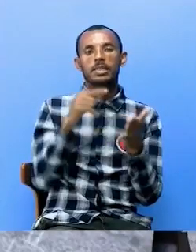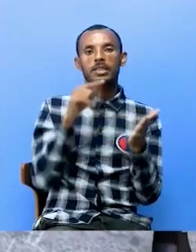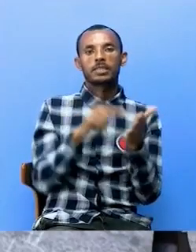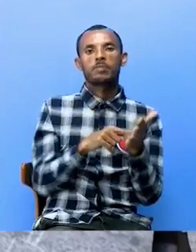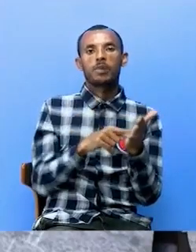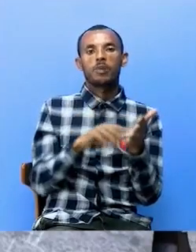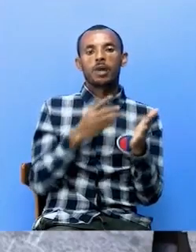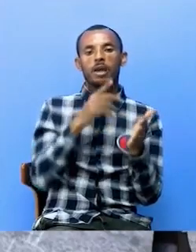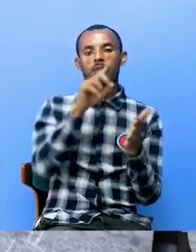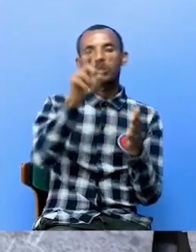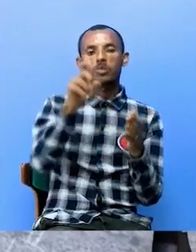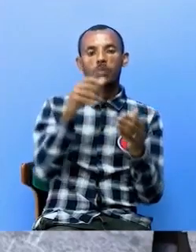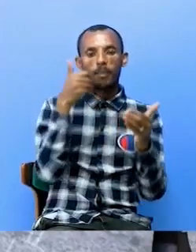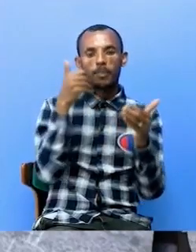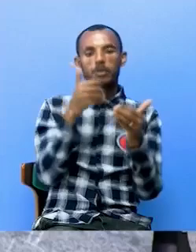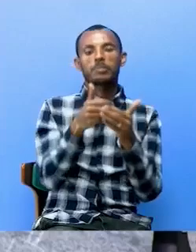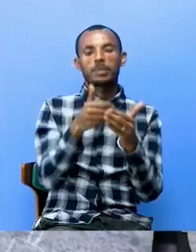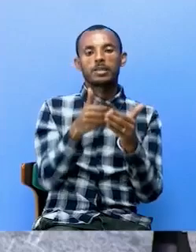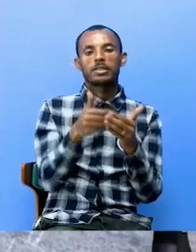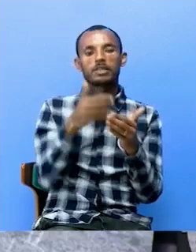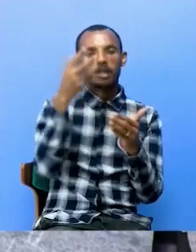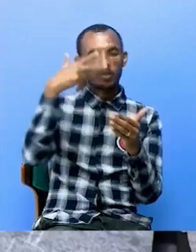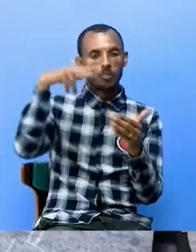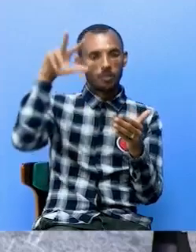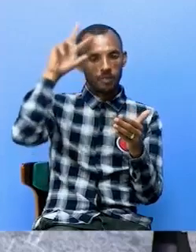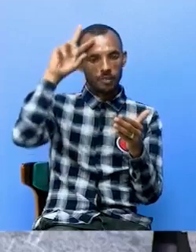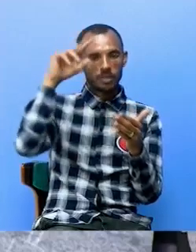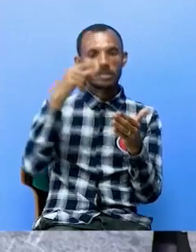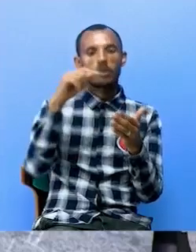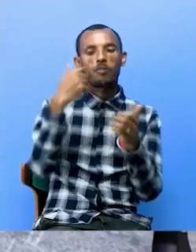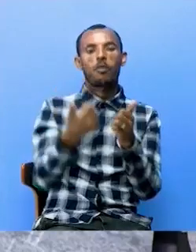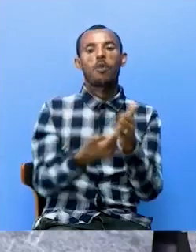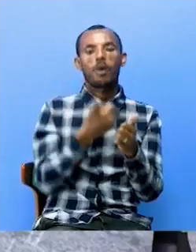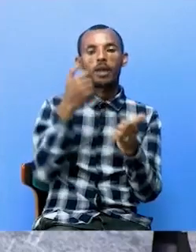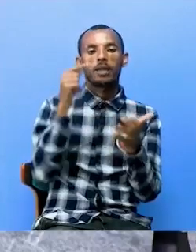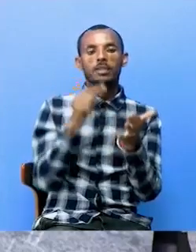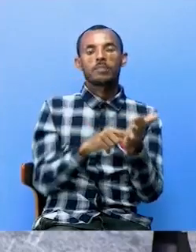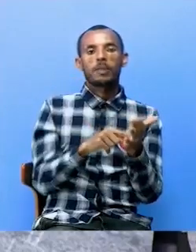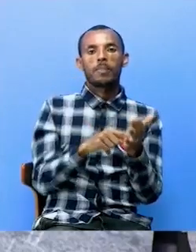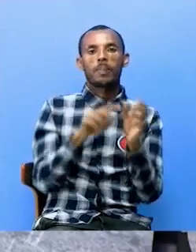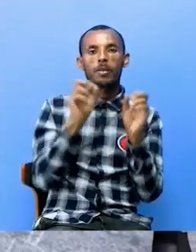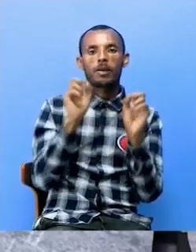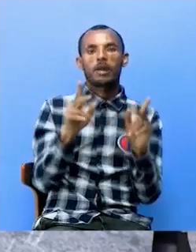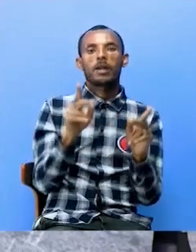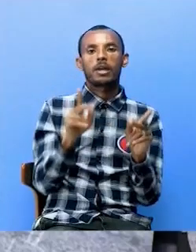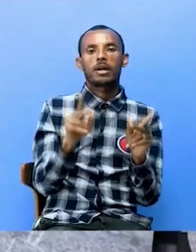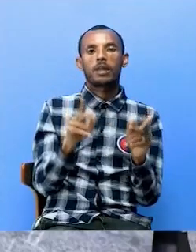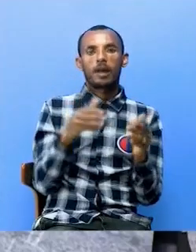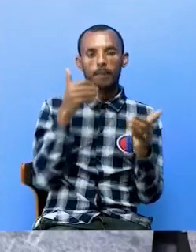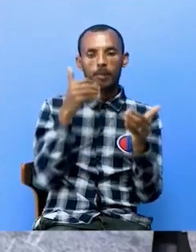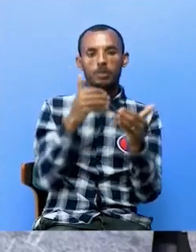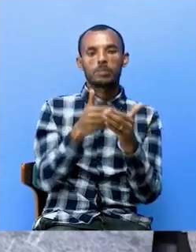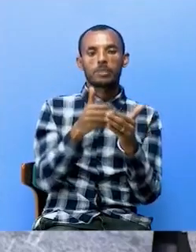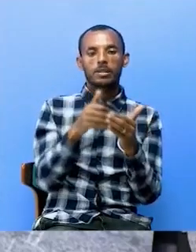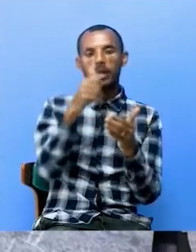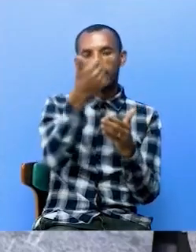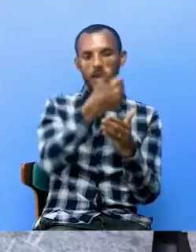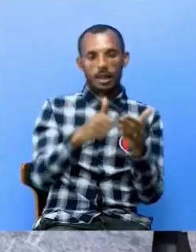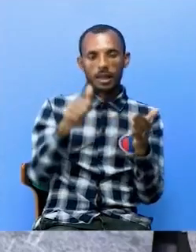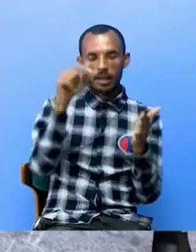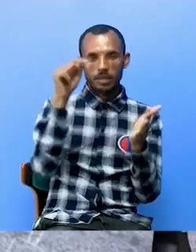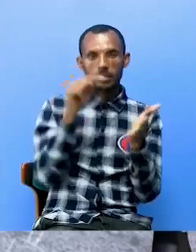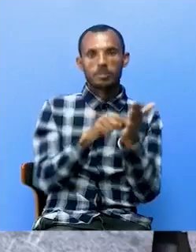asked to approximate the cube of the following decimals. Okay, in approximating any